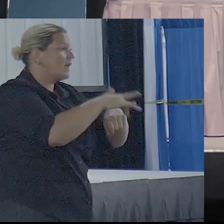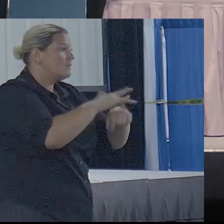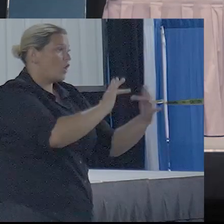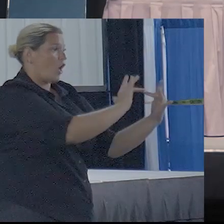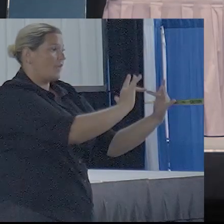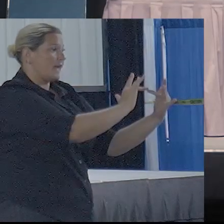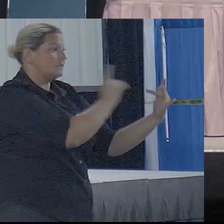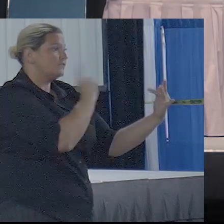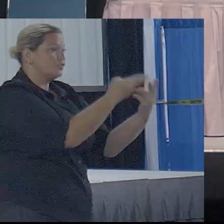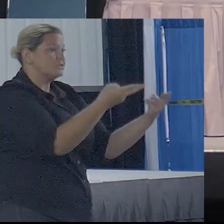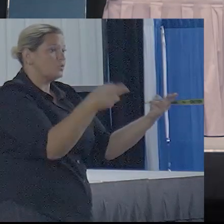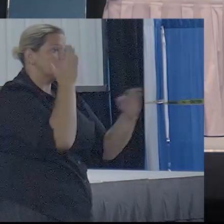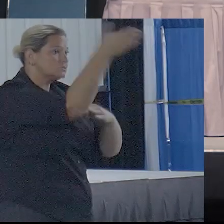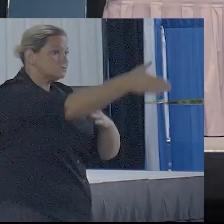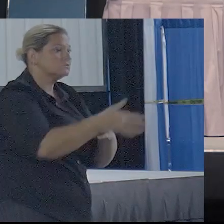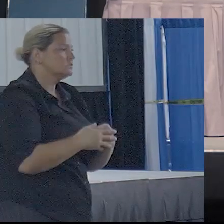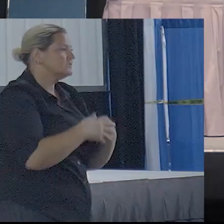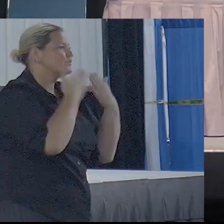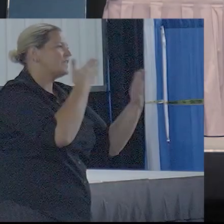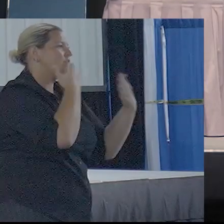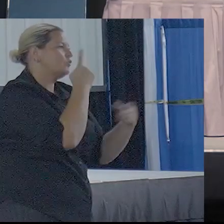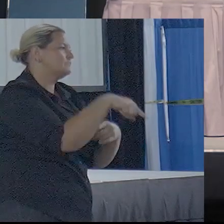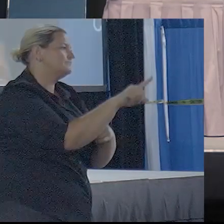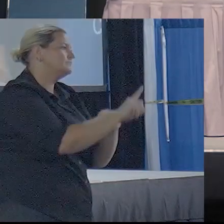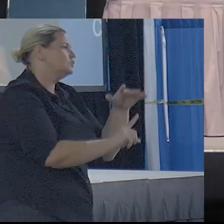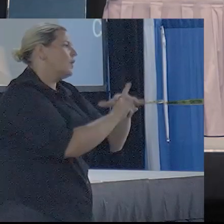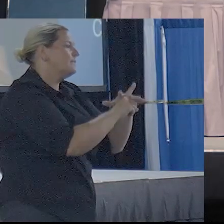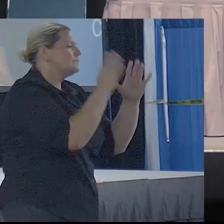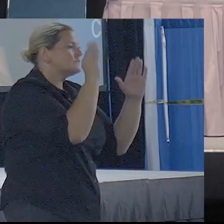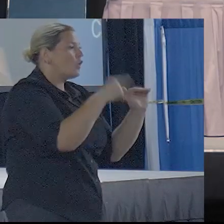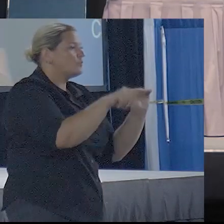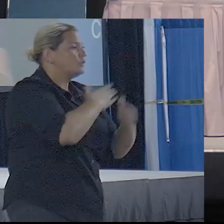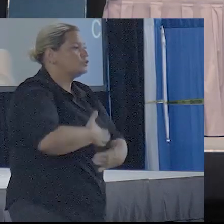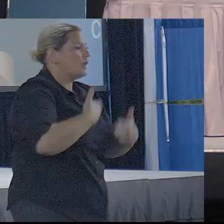resource in the future. So thank you guys very much for being here, and I hope y'all enjoy the rest of the expo.